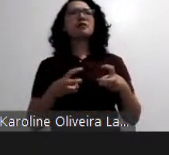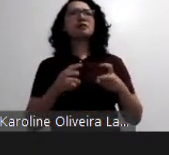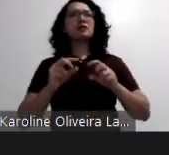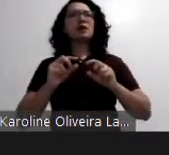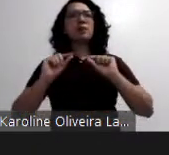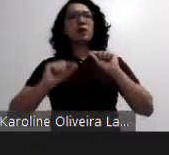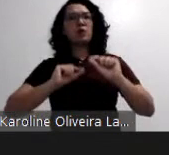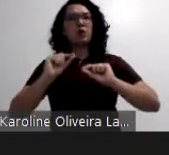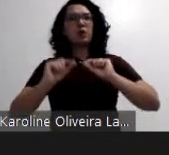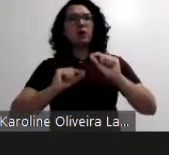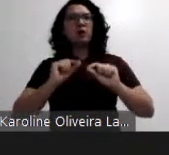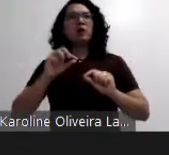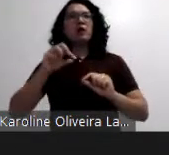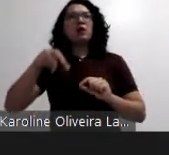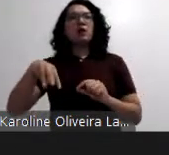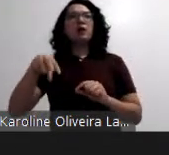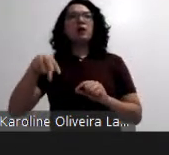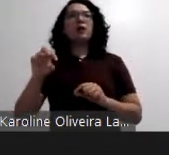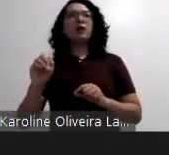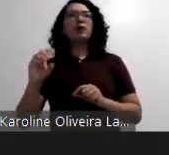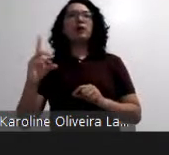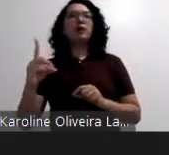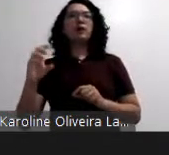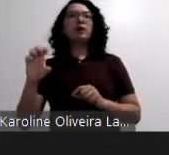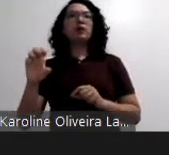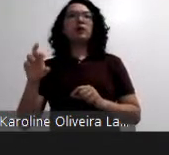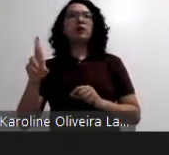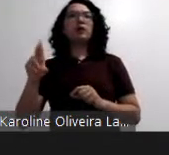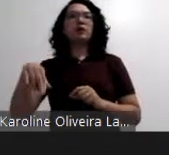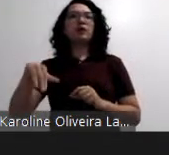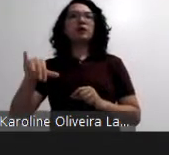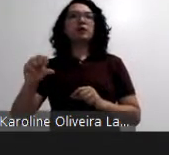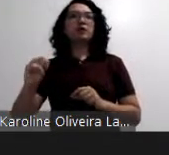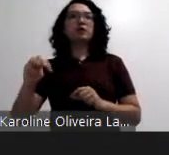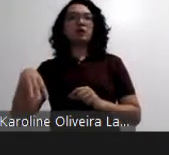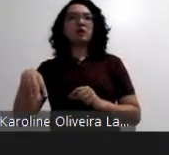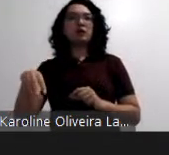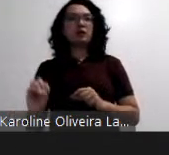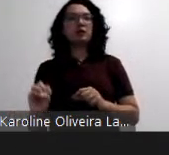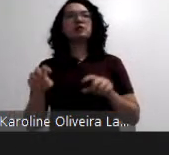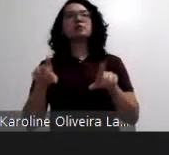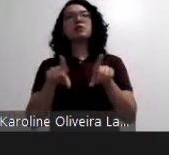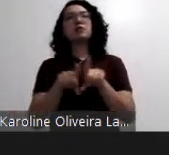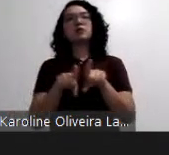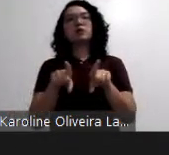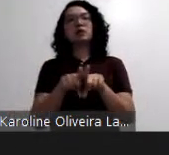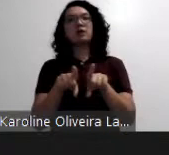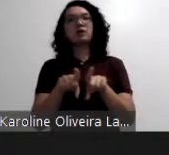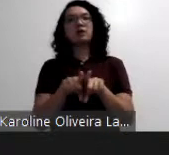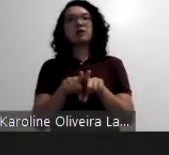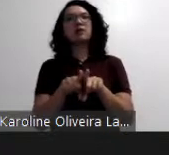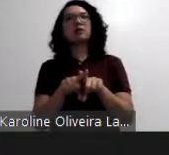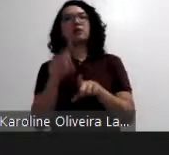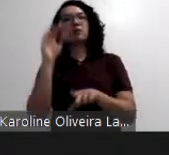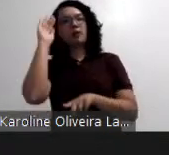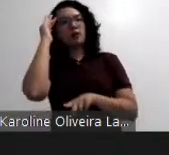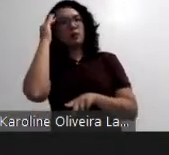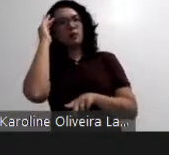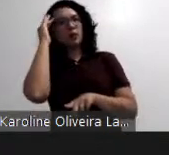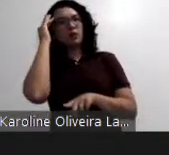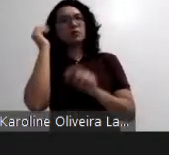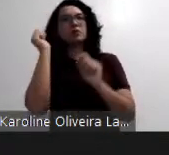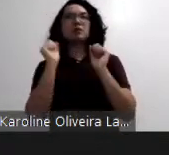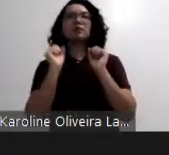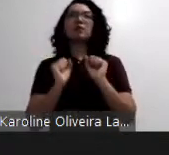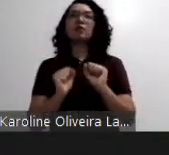but also adopting the modern language of the time. A number of these projects were only partially implemented. The Ring